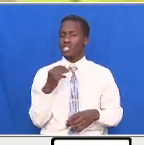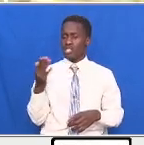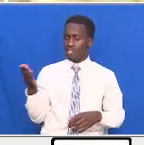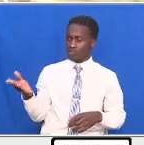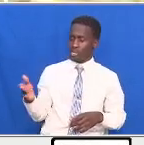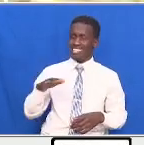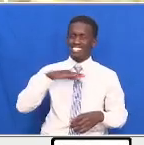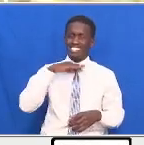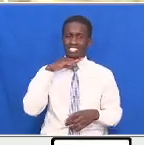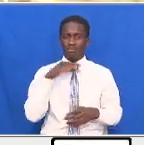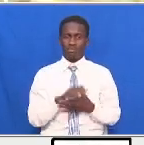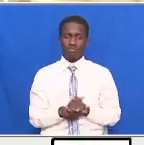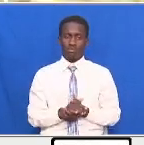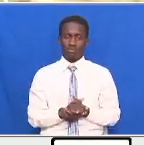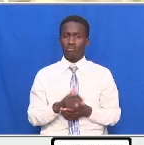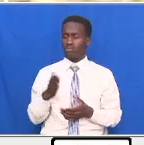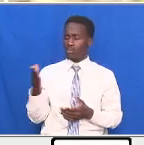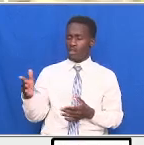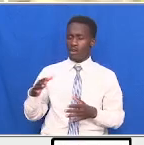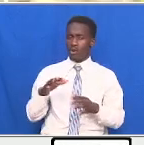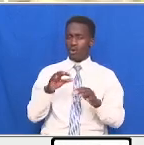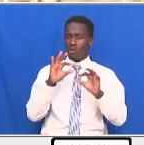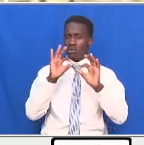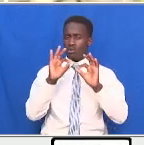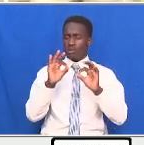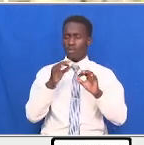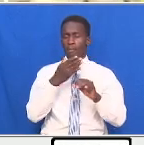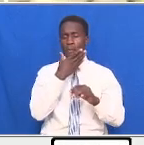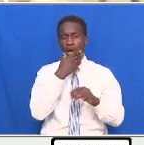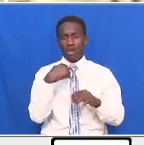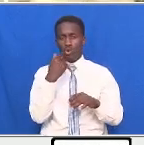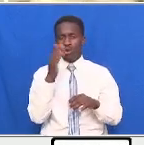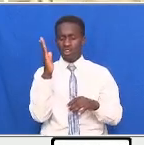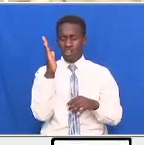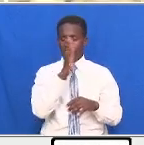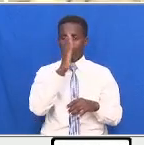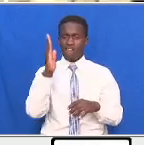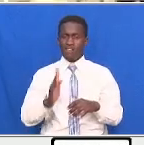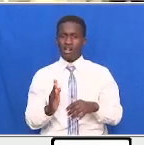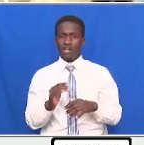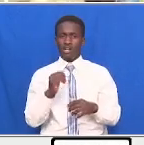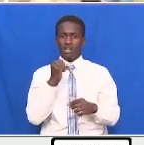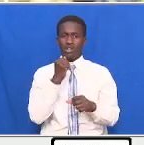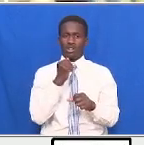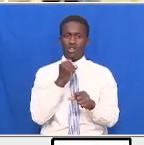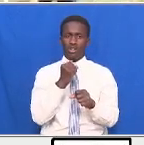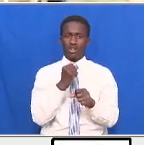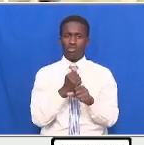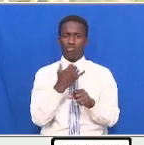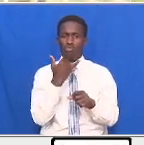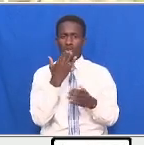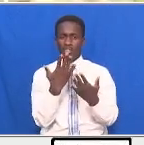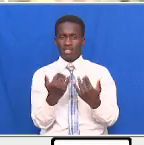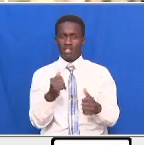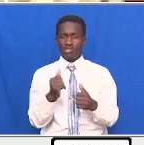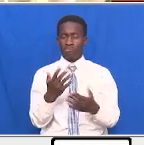dead? Willis was a fine gentleman who would never engage in any altercation that would